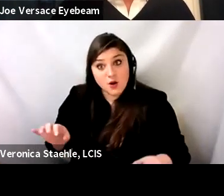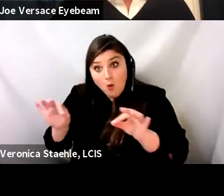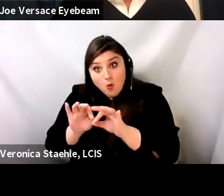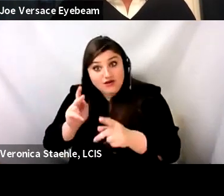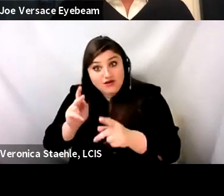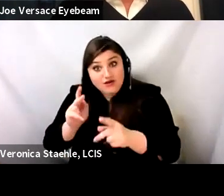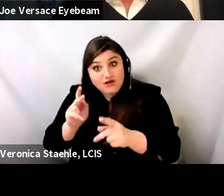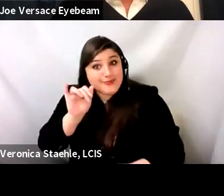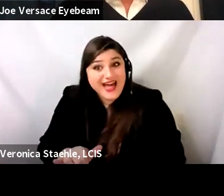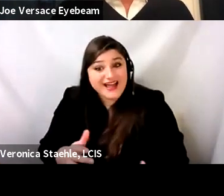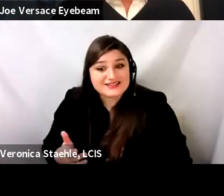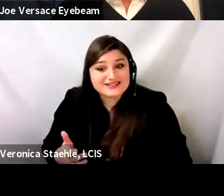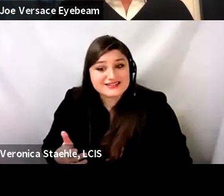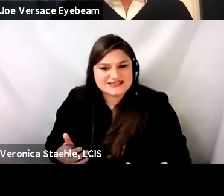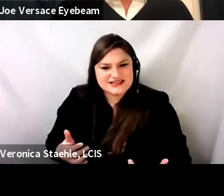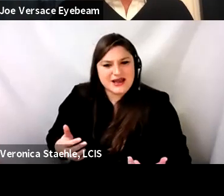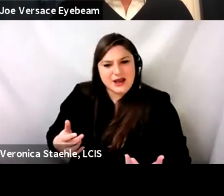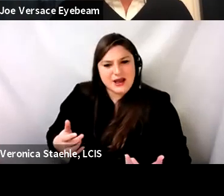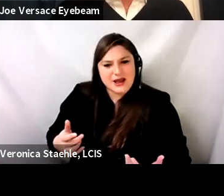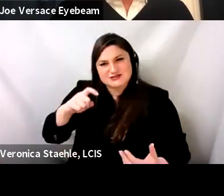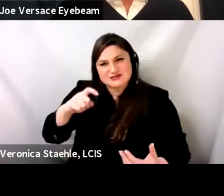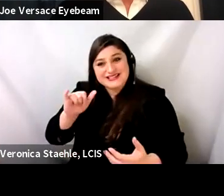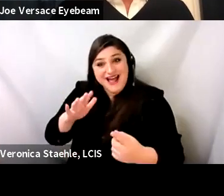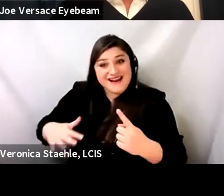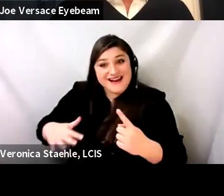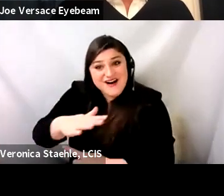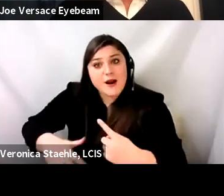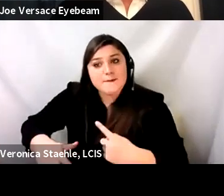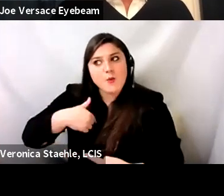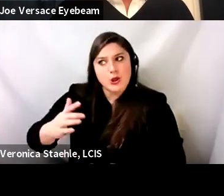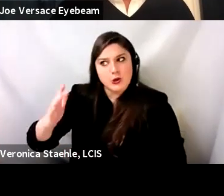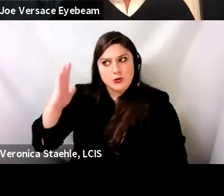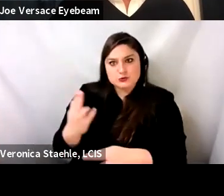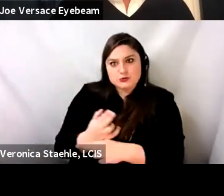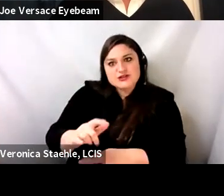and aggregated the information in the past?